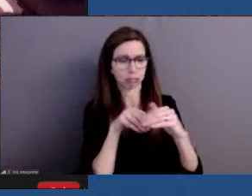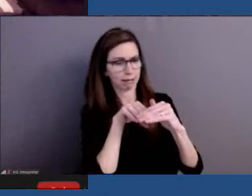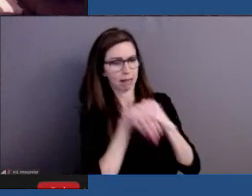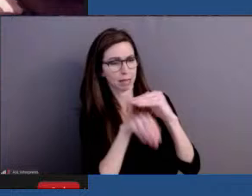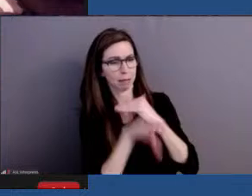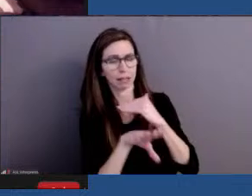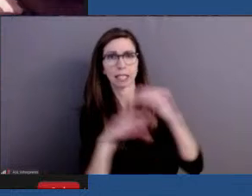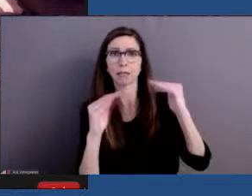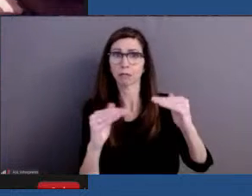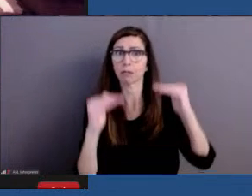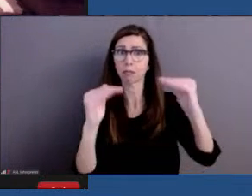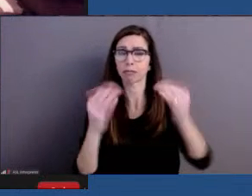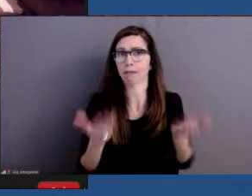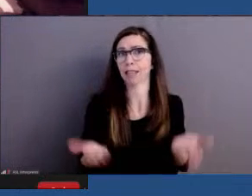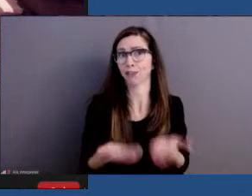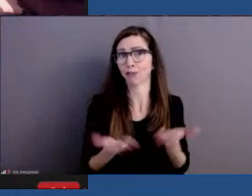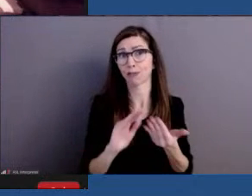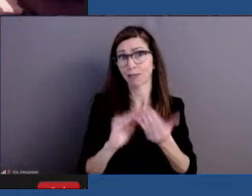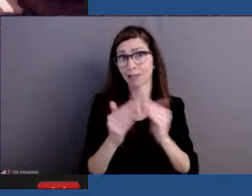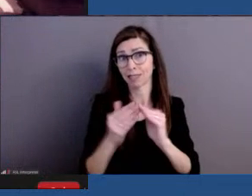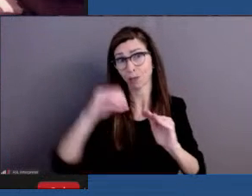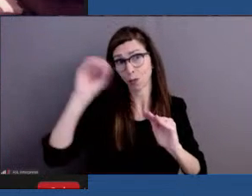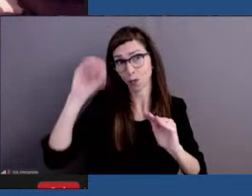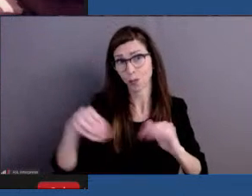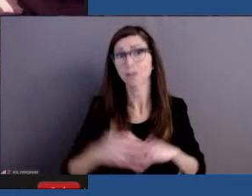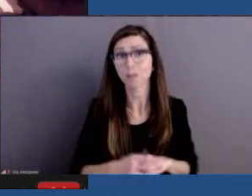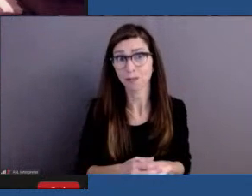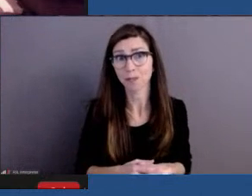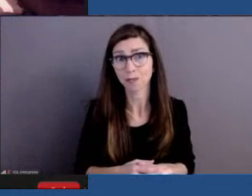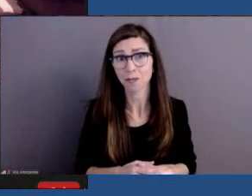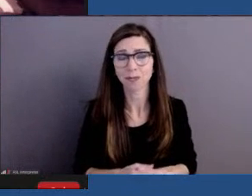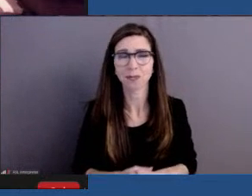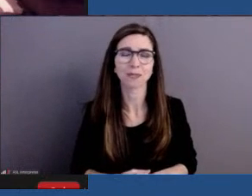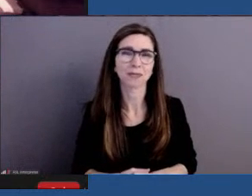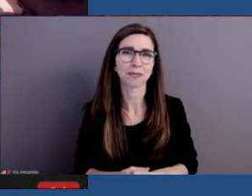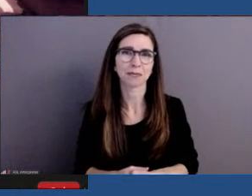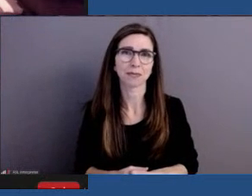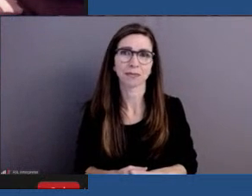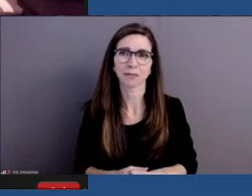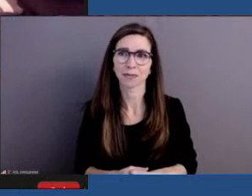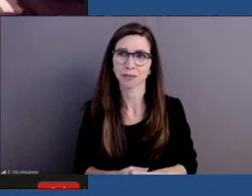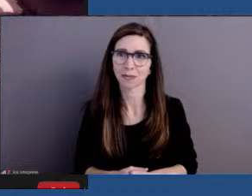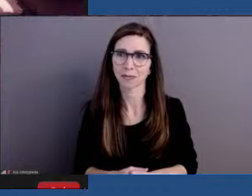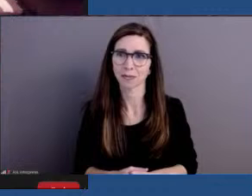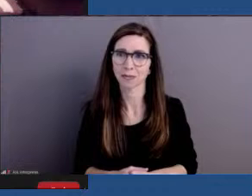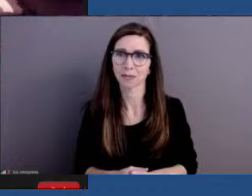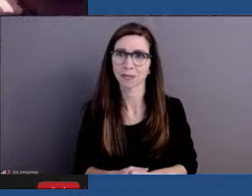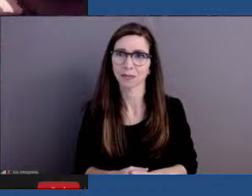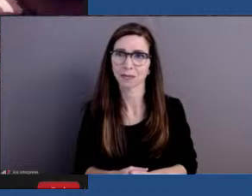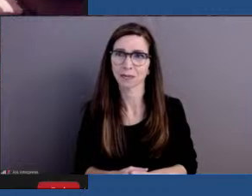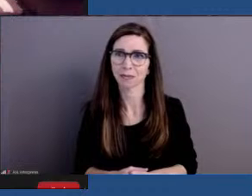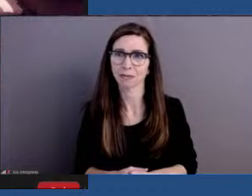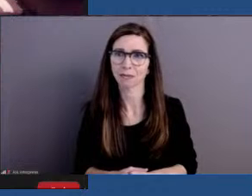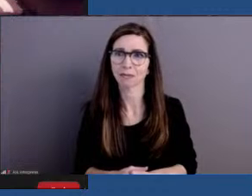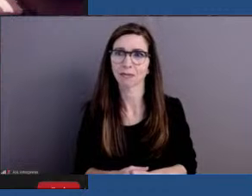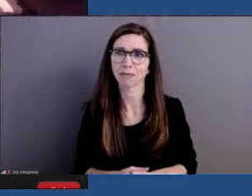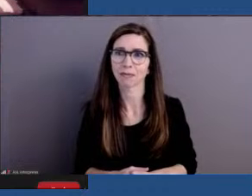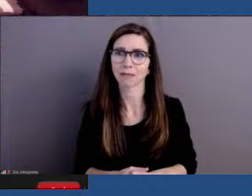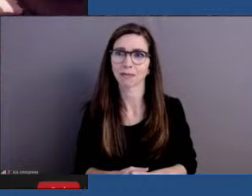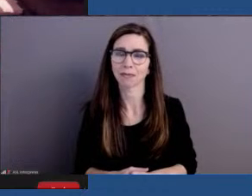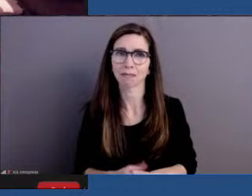at the City of Ottawa. Phillip Turcotte is our committee chair, and a wonderful one